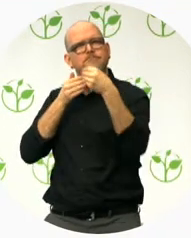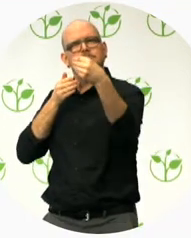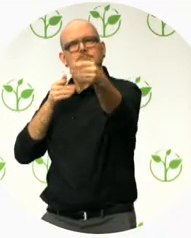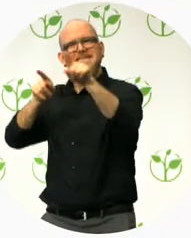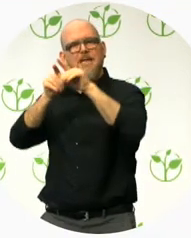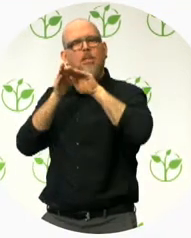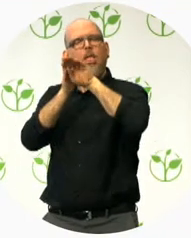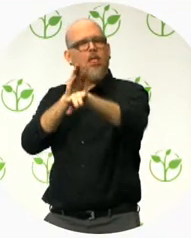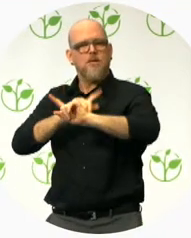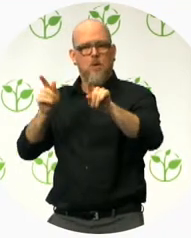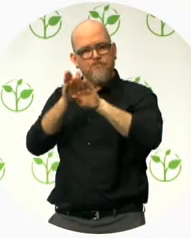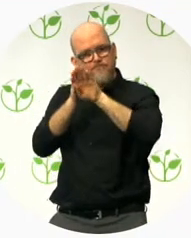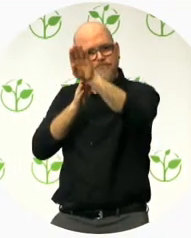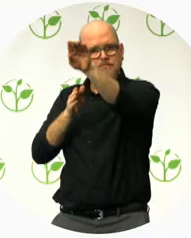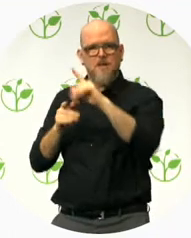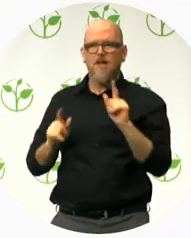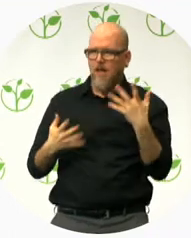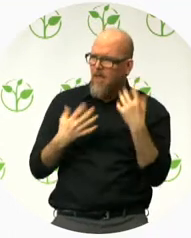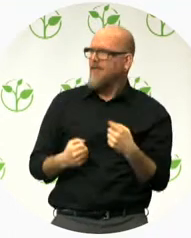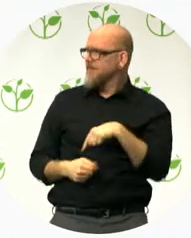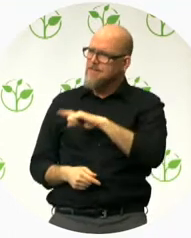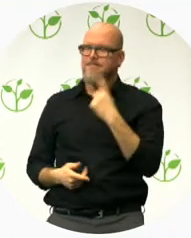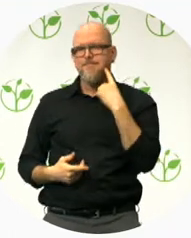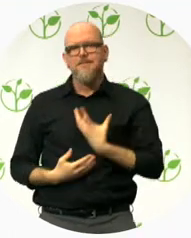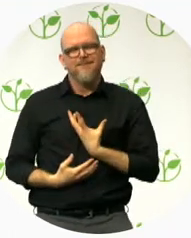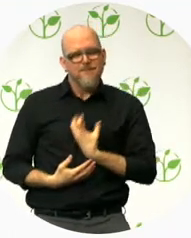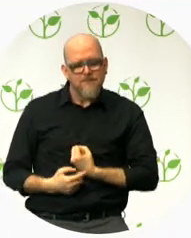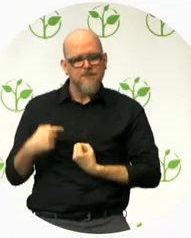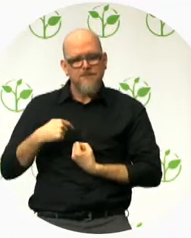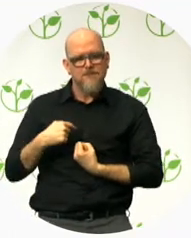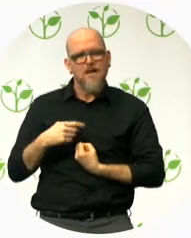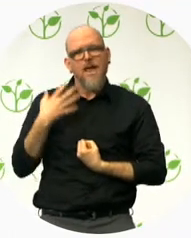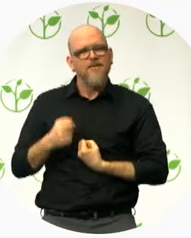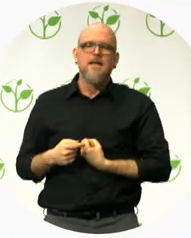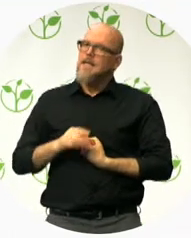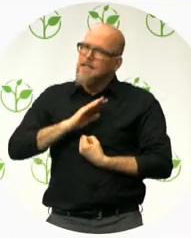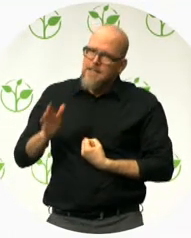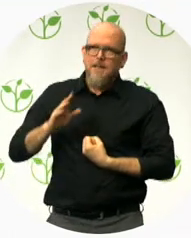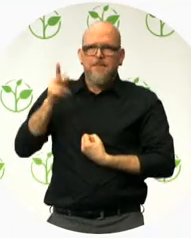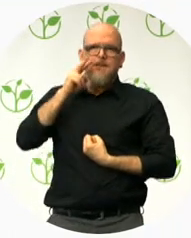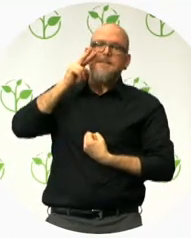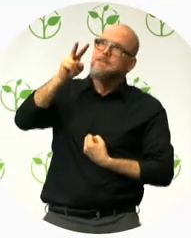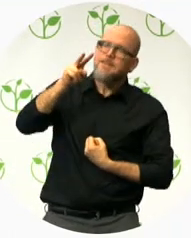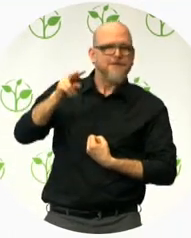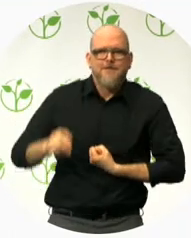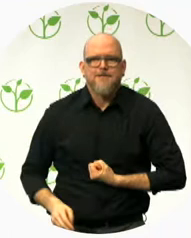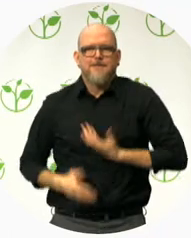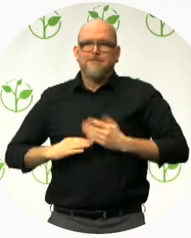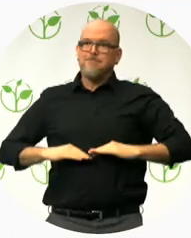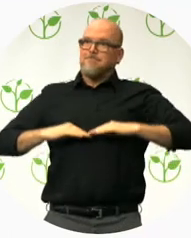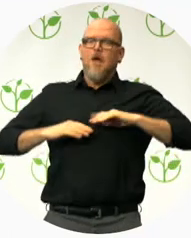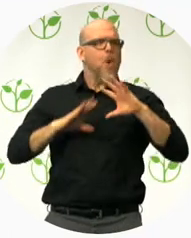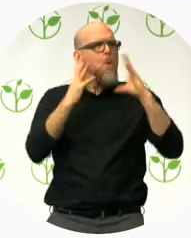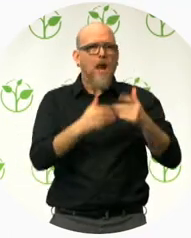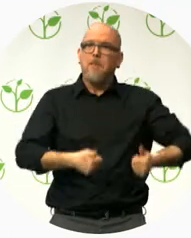still exists is there. I mean, we cannot deny that the world is not perfect yet. Maybe it will never be. But you know, one of